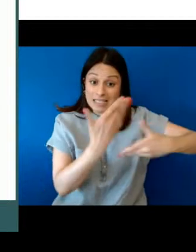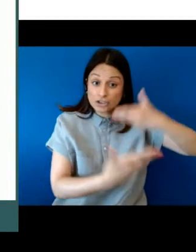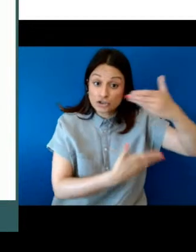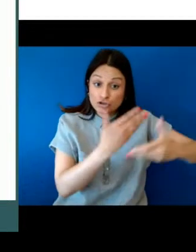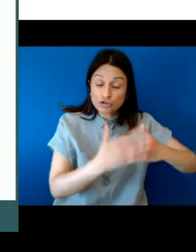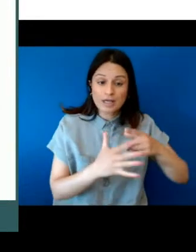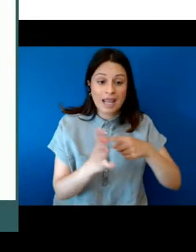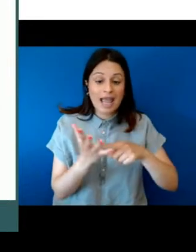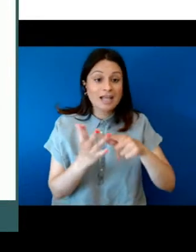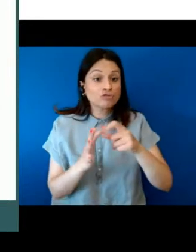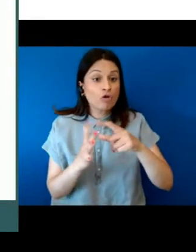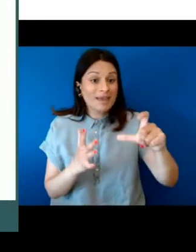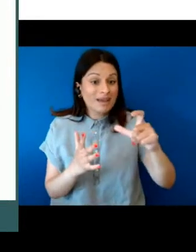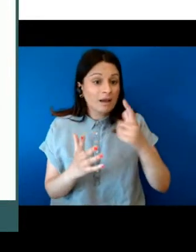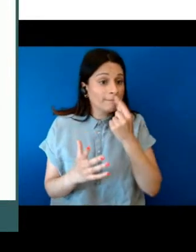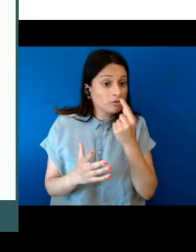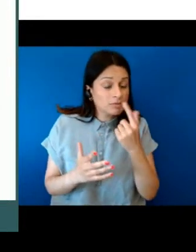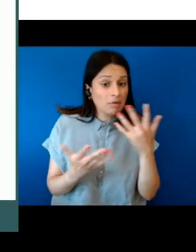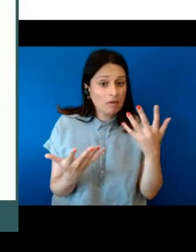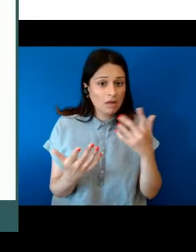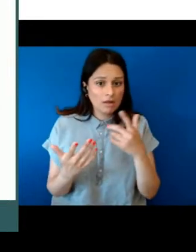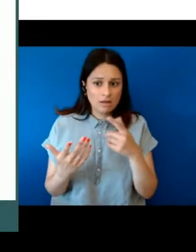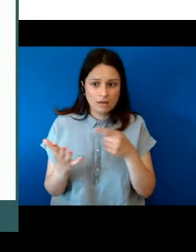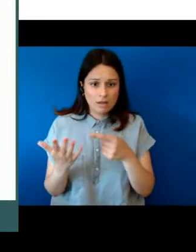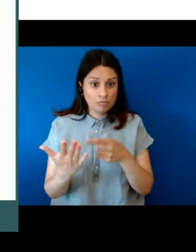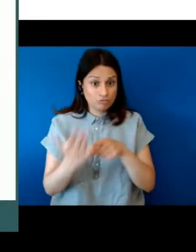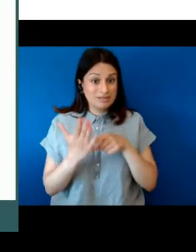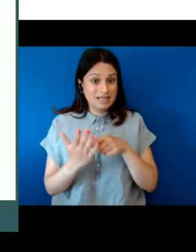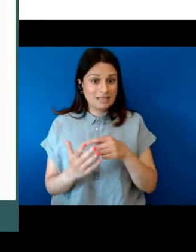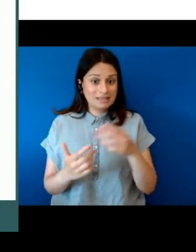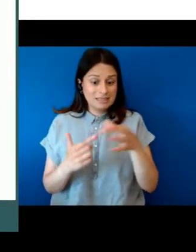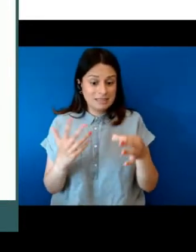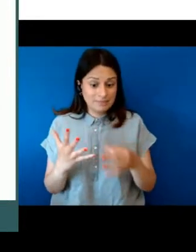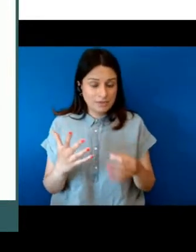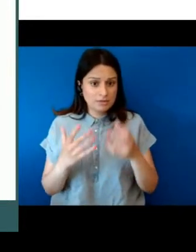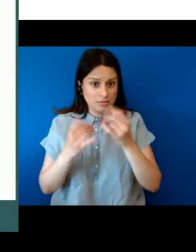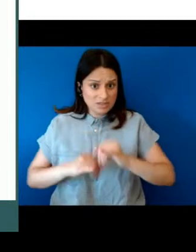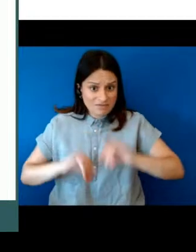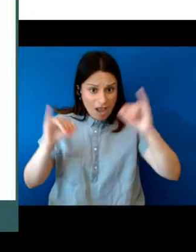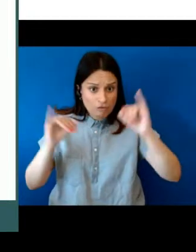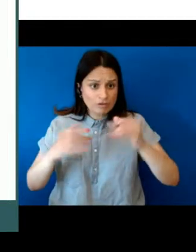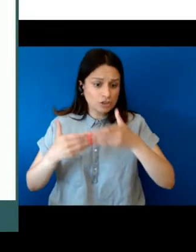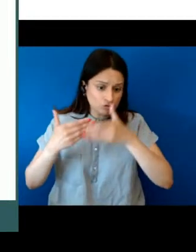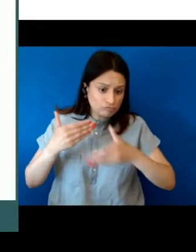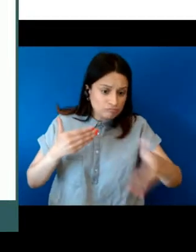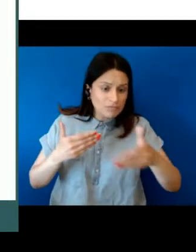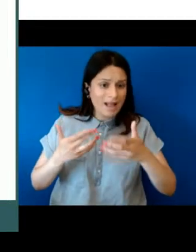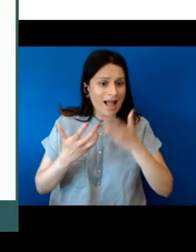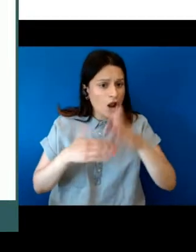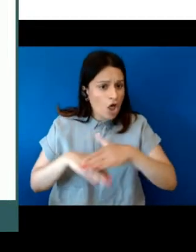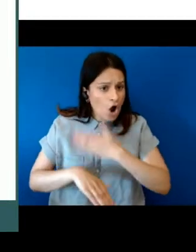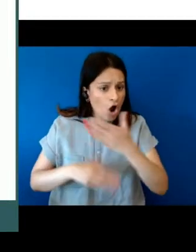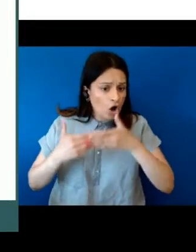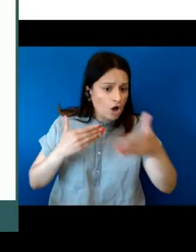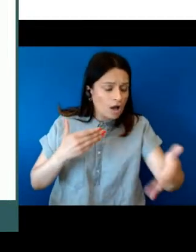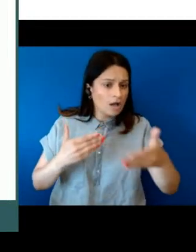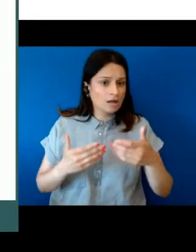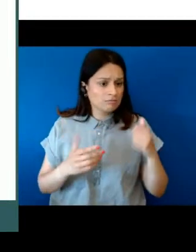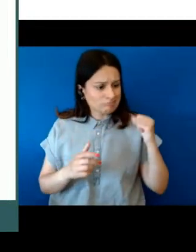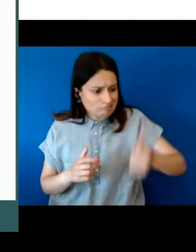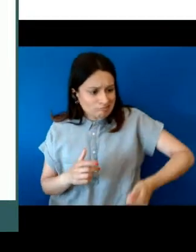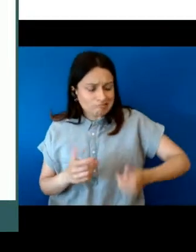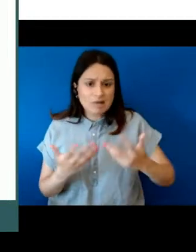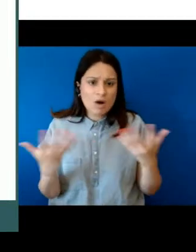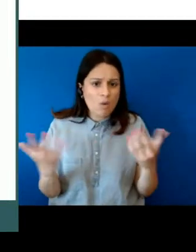tendency, presenting symptoms, severity, duration, suspected triggers, what over-the-counter medication they might have